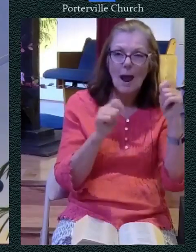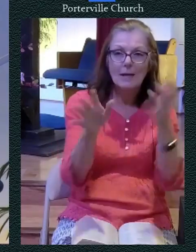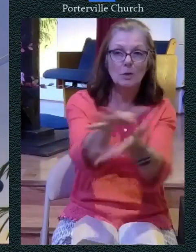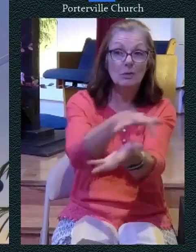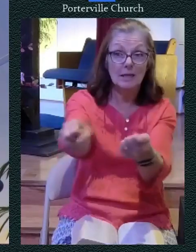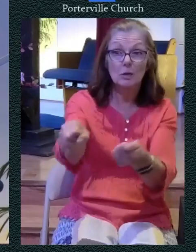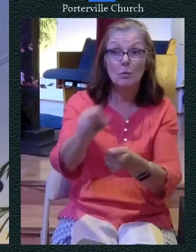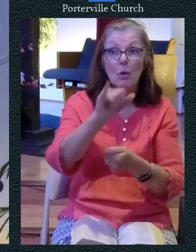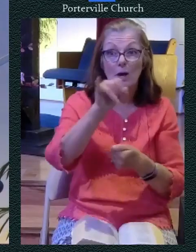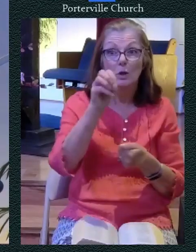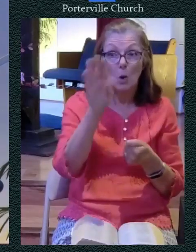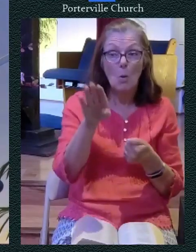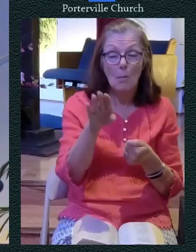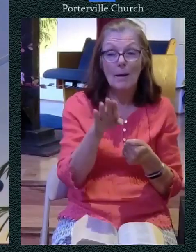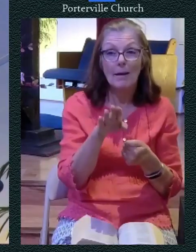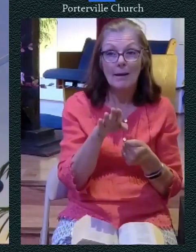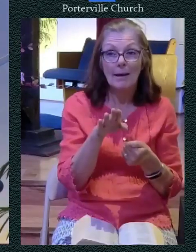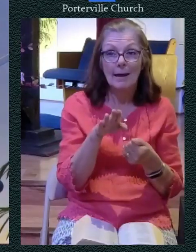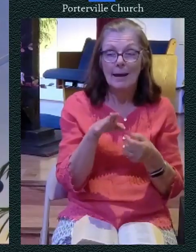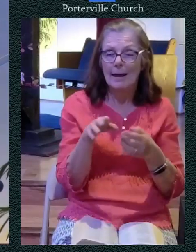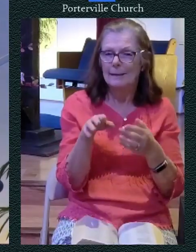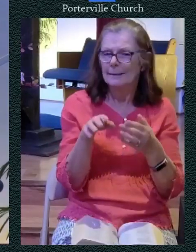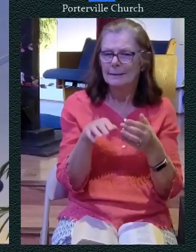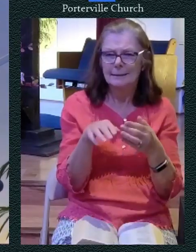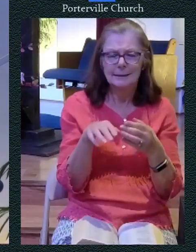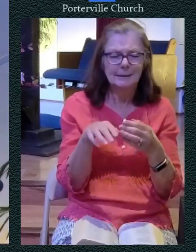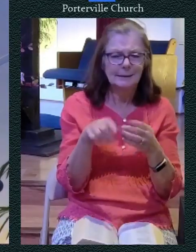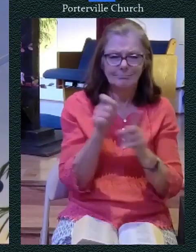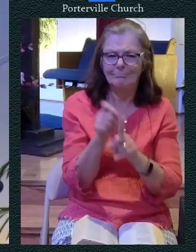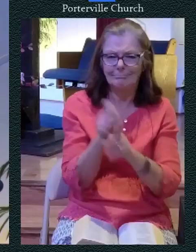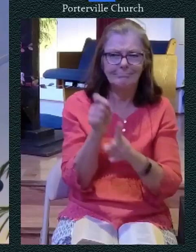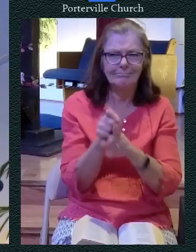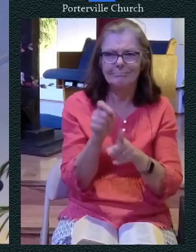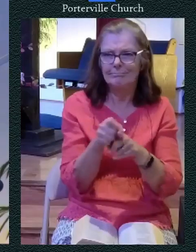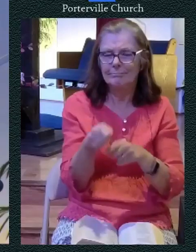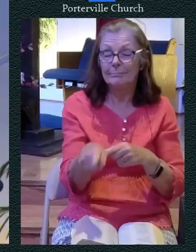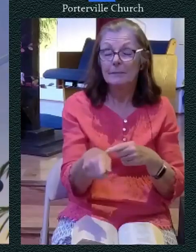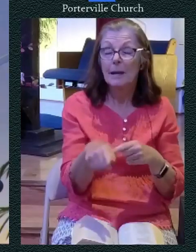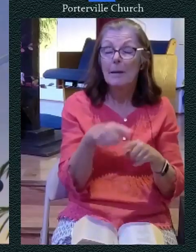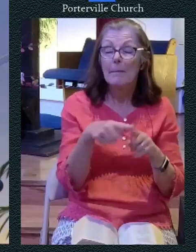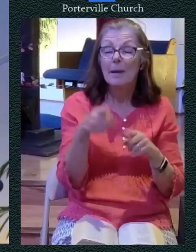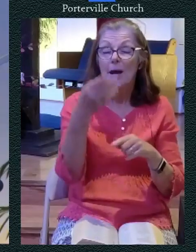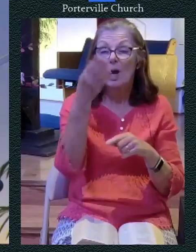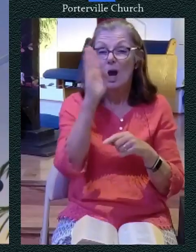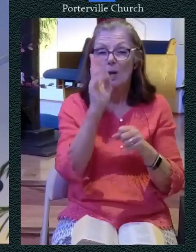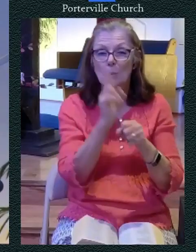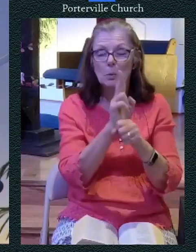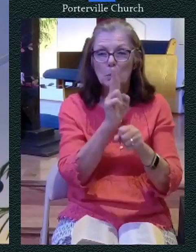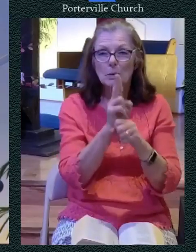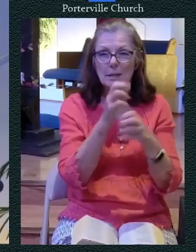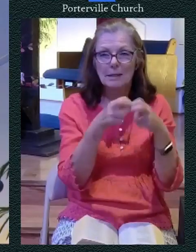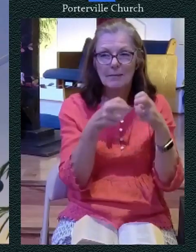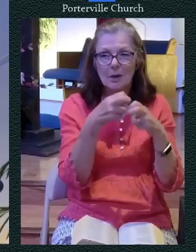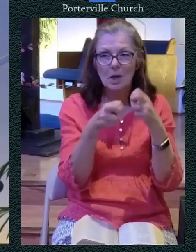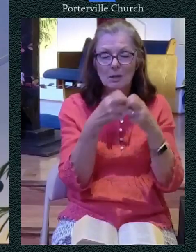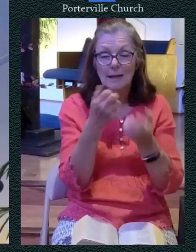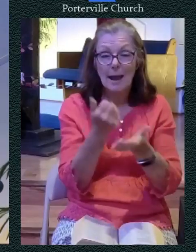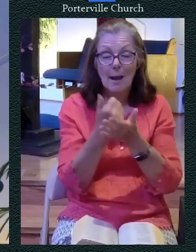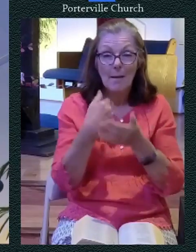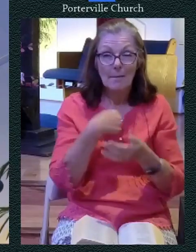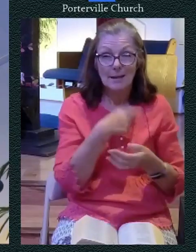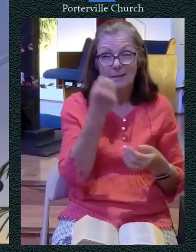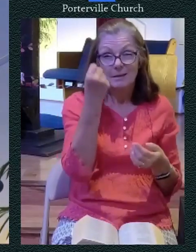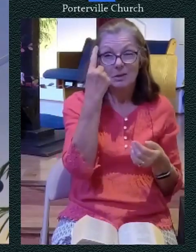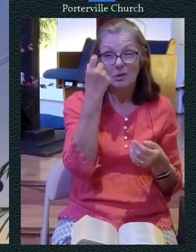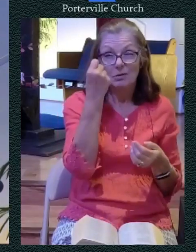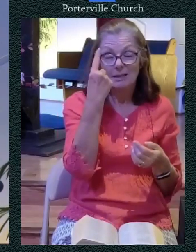Job. God is using difficulty to refine and to challenge and to help us see the places where we still need